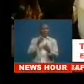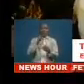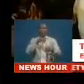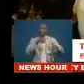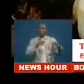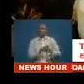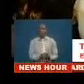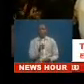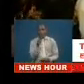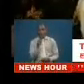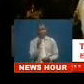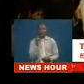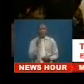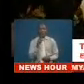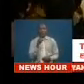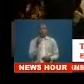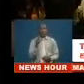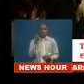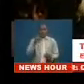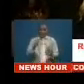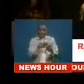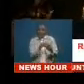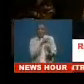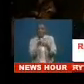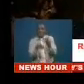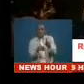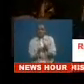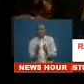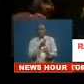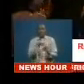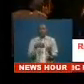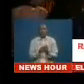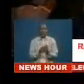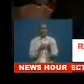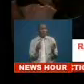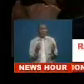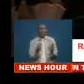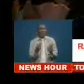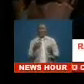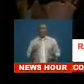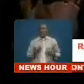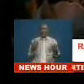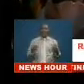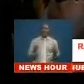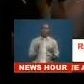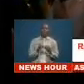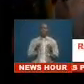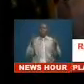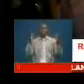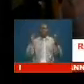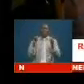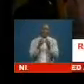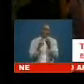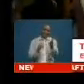When Bisa K'dei, the Odo Carpenter man, took the stage, the audience could not resist his music.